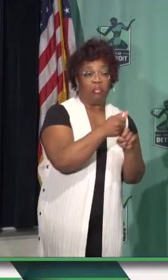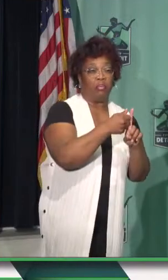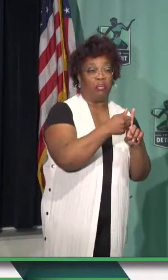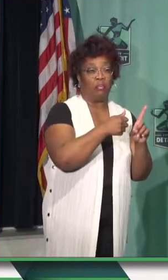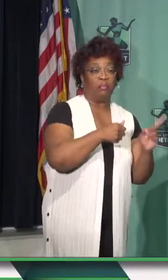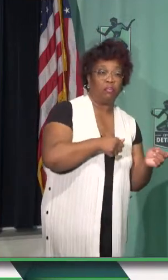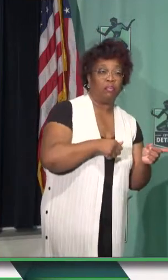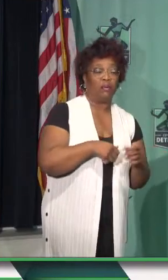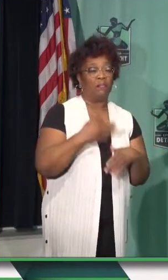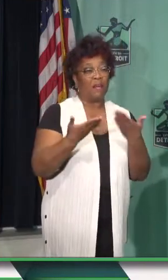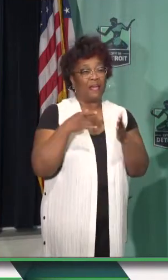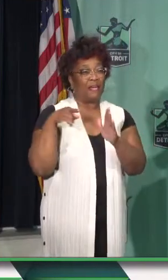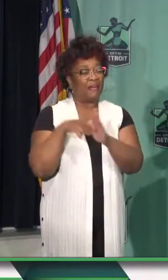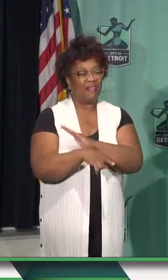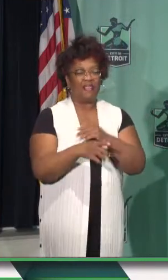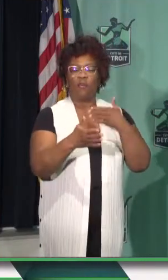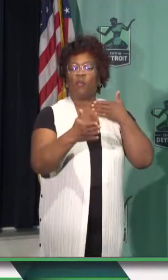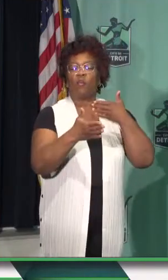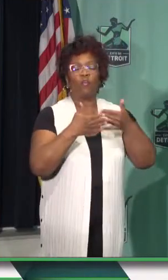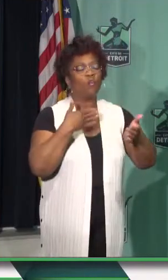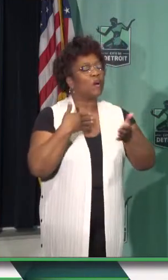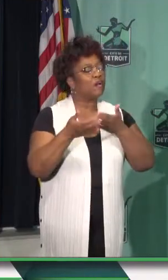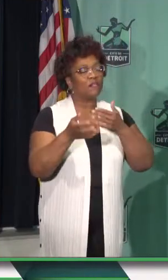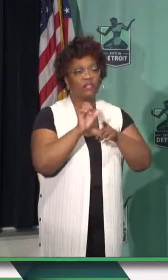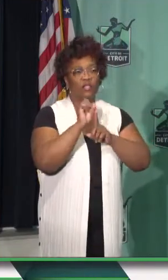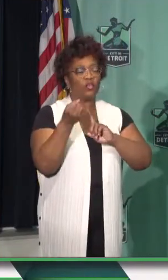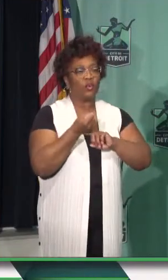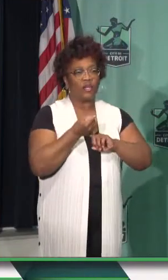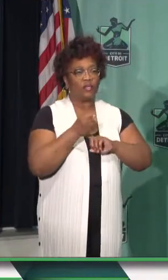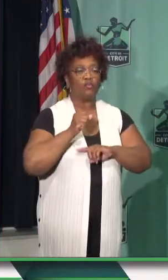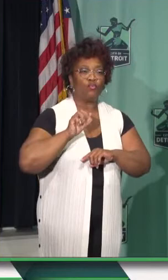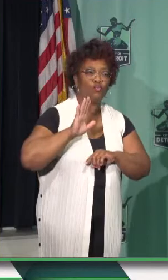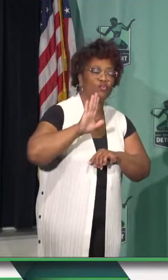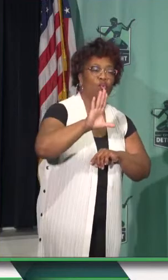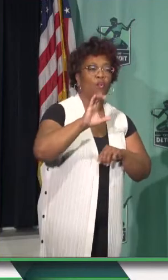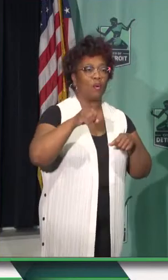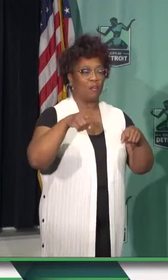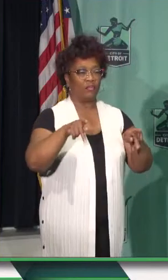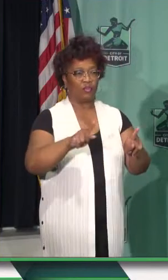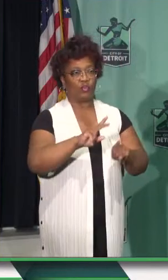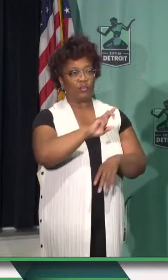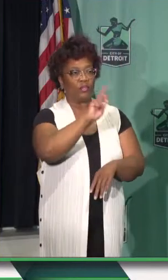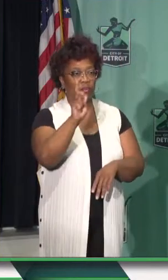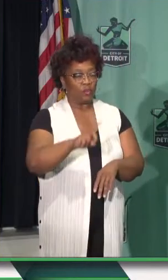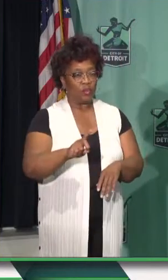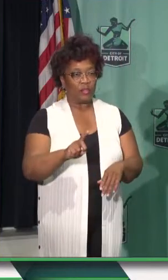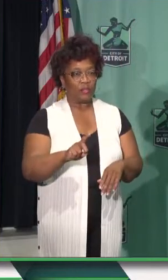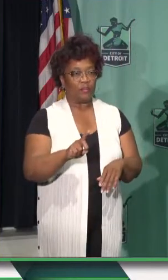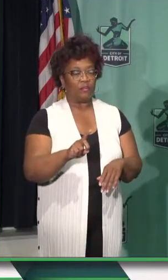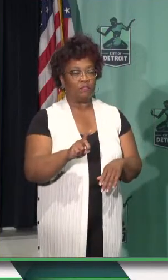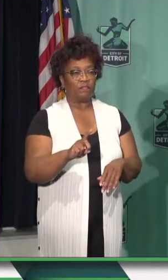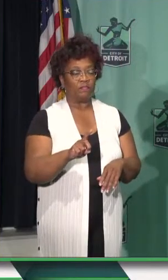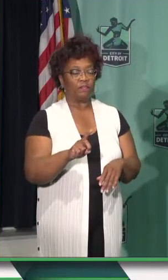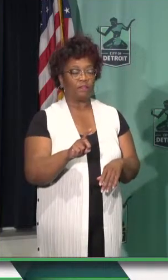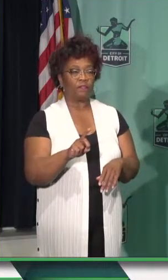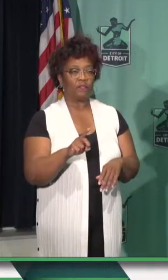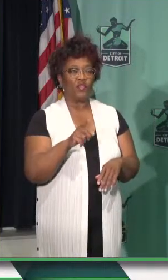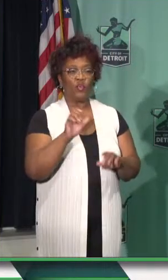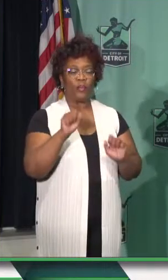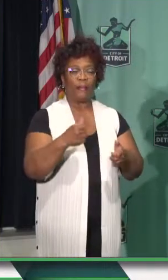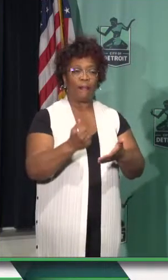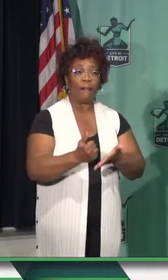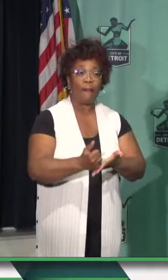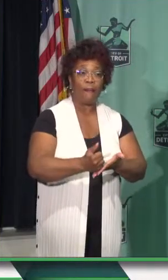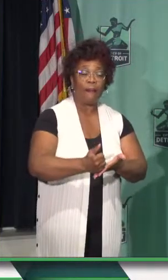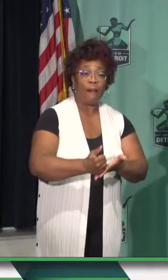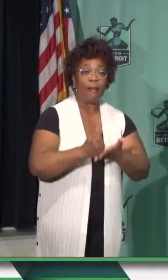it's a homicide, whatever it may be. But this is your opportunity, Detroit, to be able to help